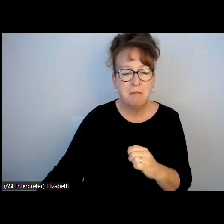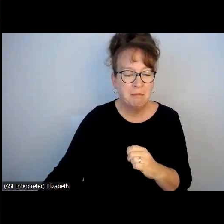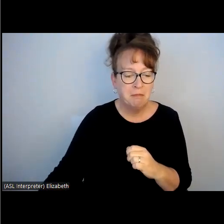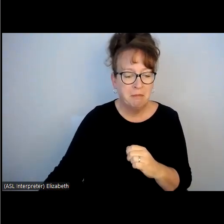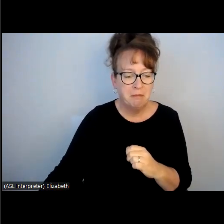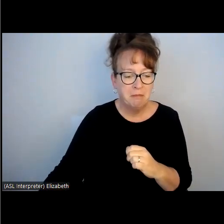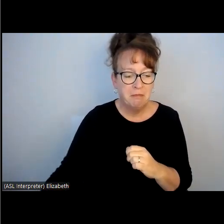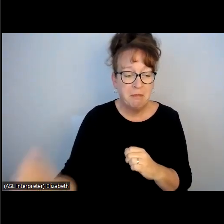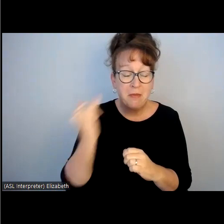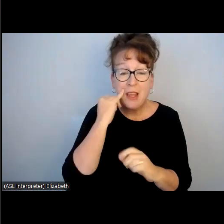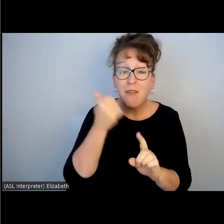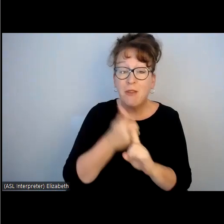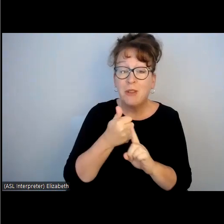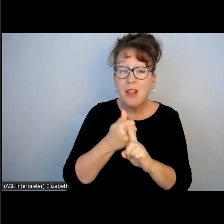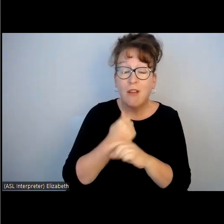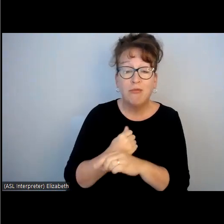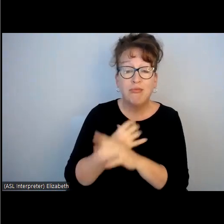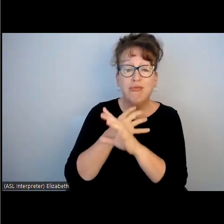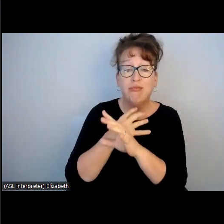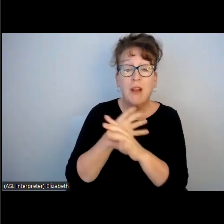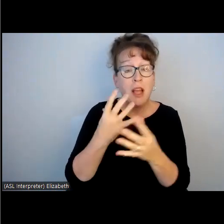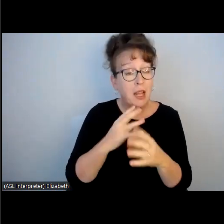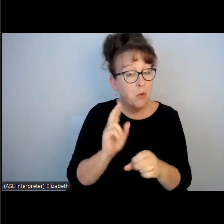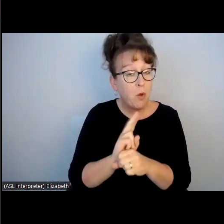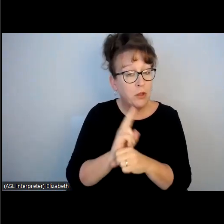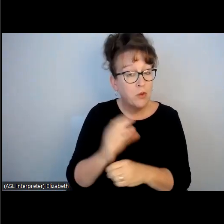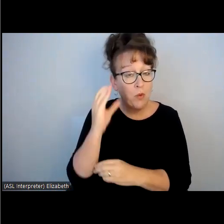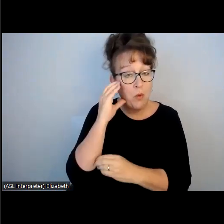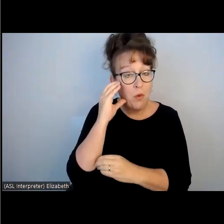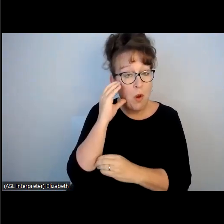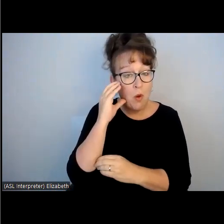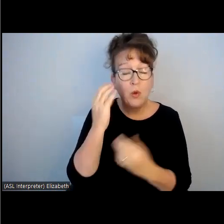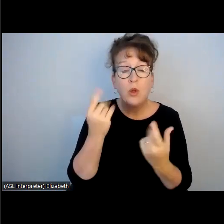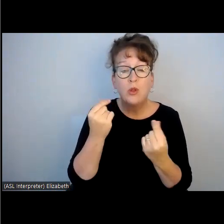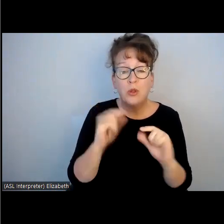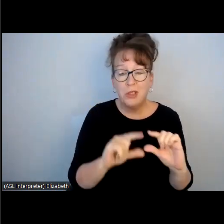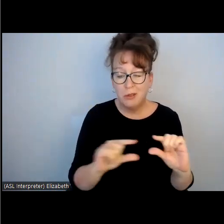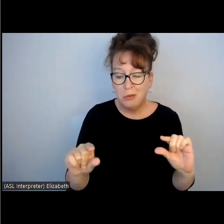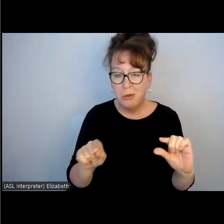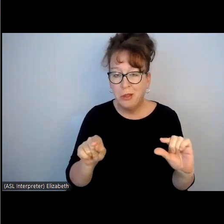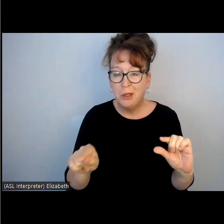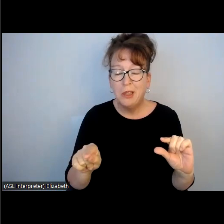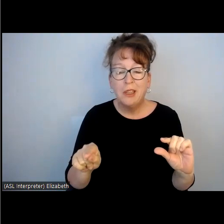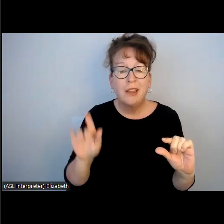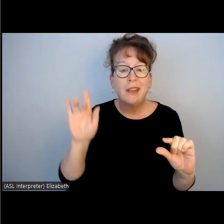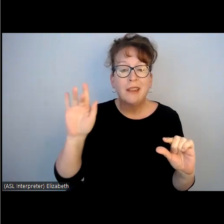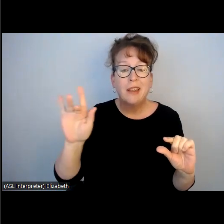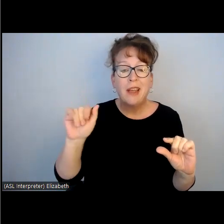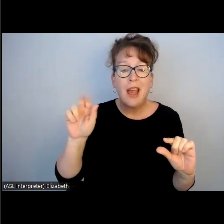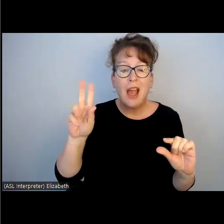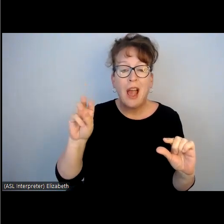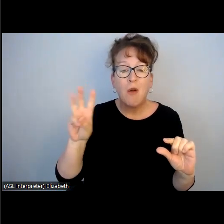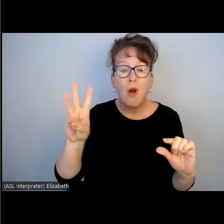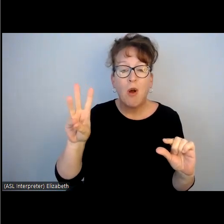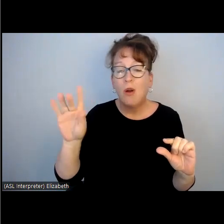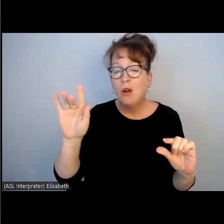If you're a virtual attendee and would you like to use telephone audio for this meeting, please click on the small arrow next to the microphone icon, select Switch